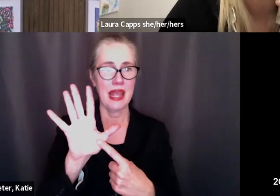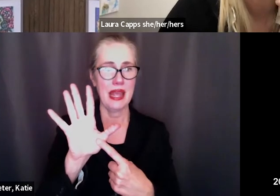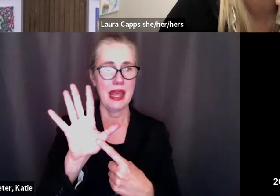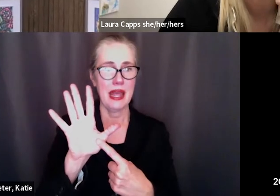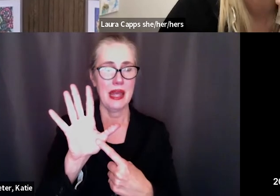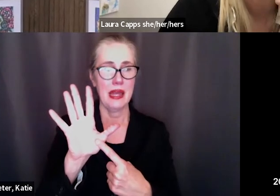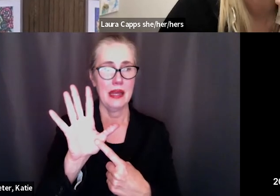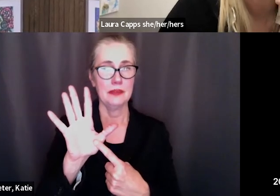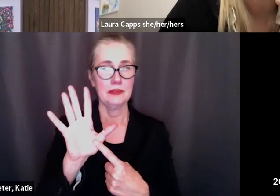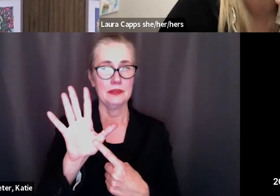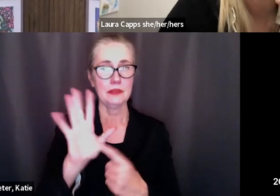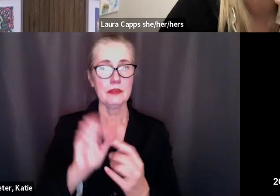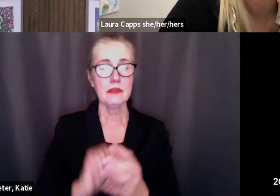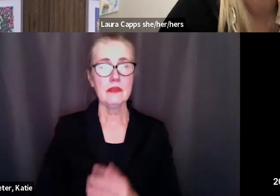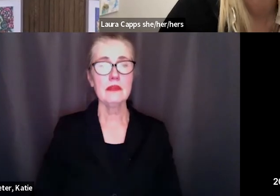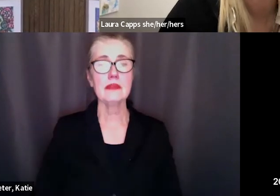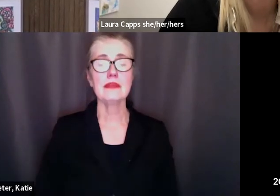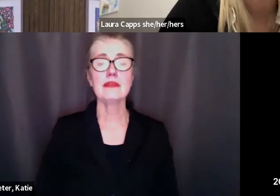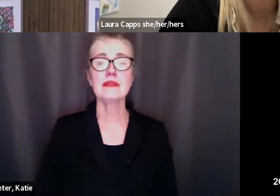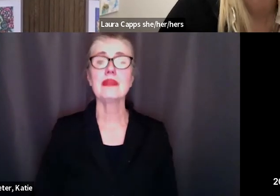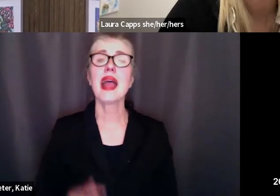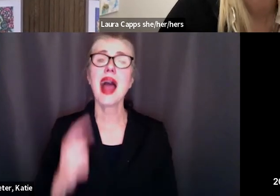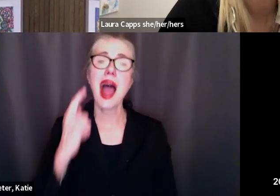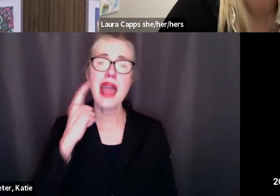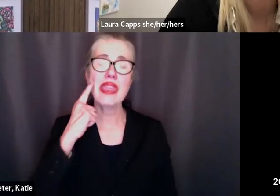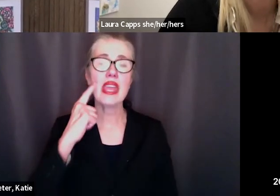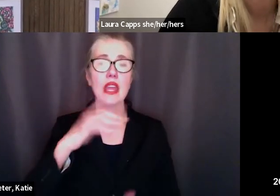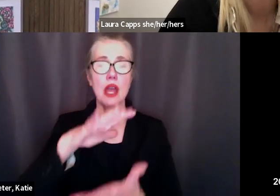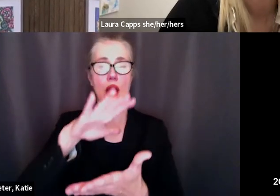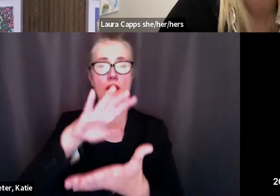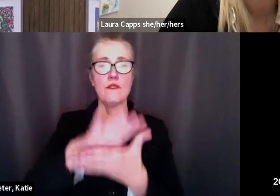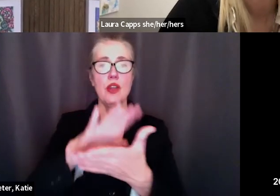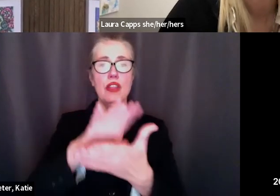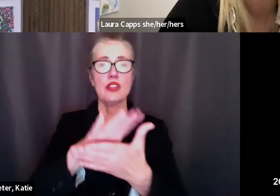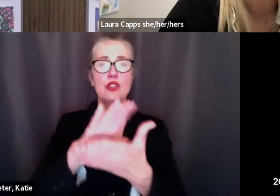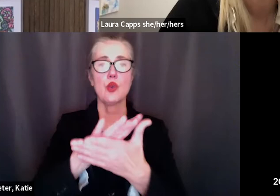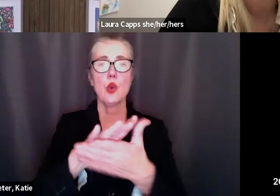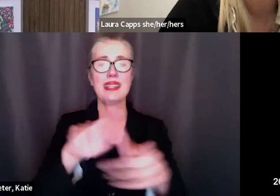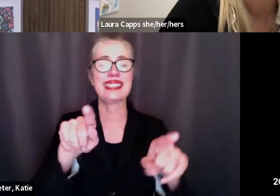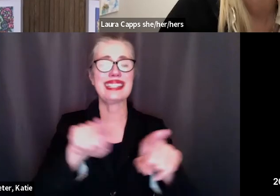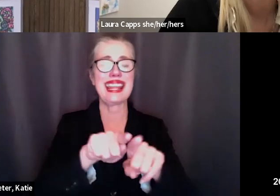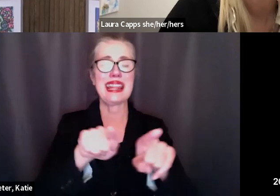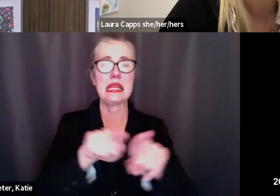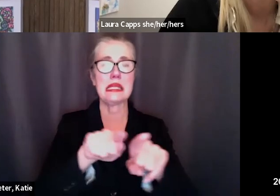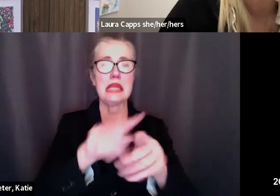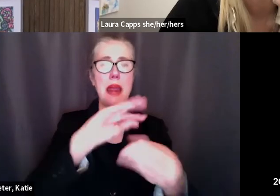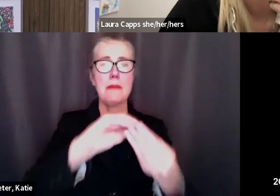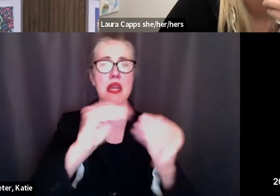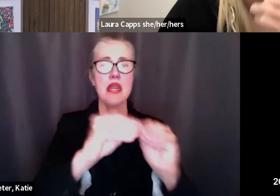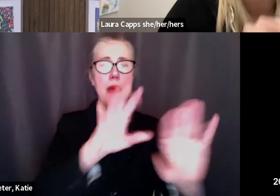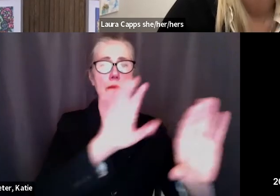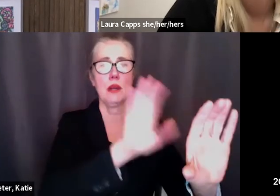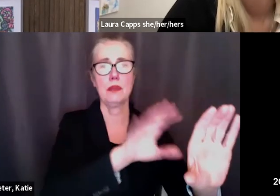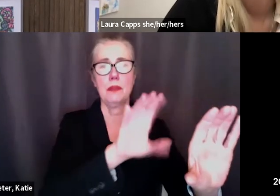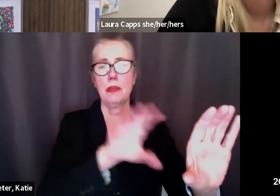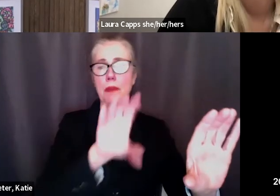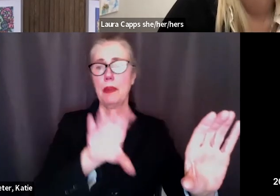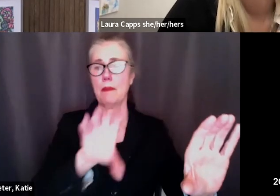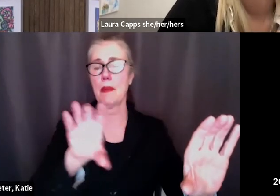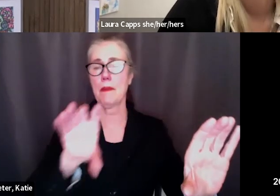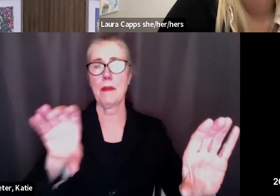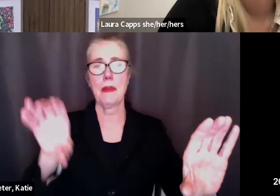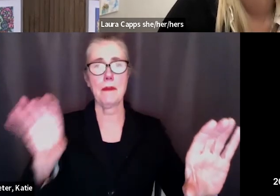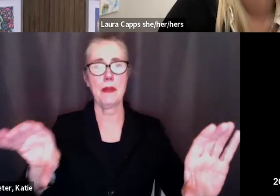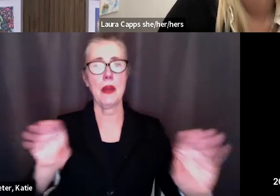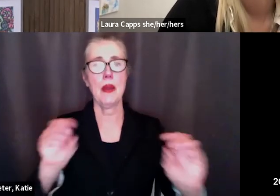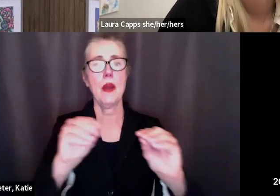um evenness in terms of schools in the recent place and that was the one we were kind of looking at so so scenario five would be my first